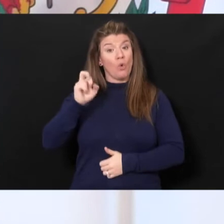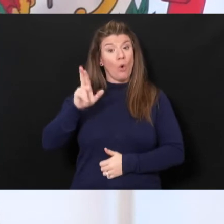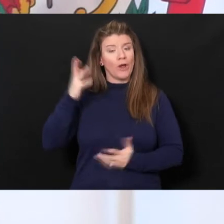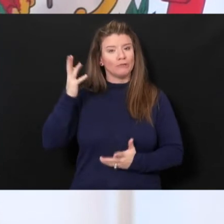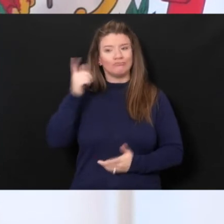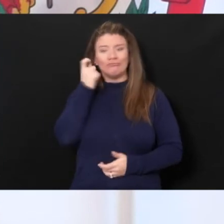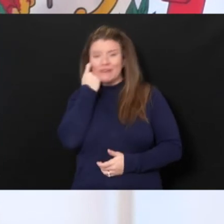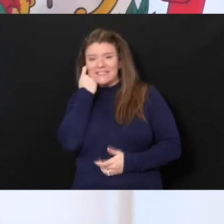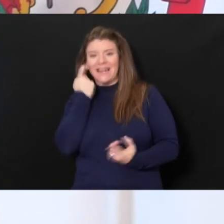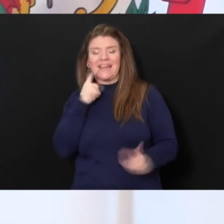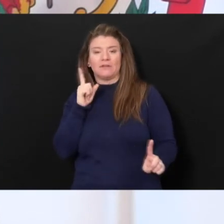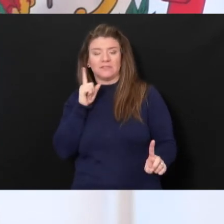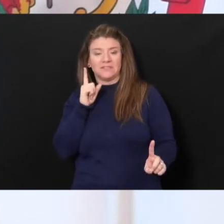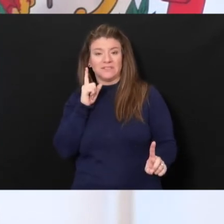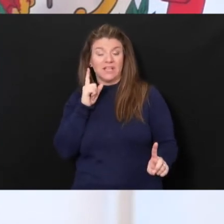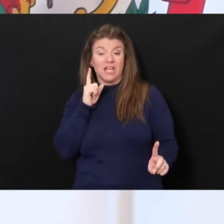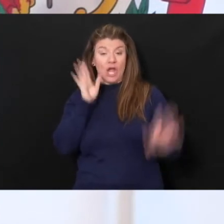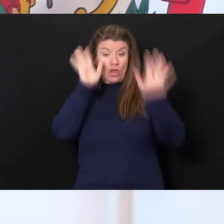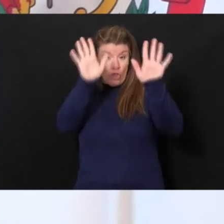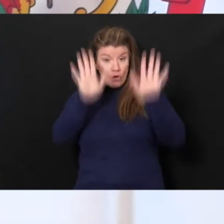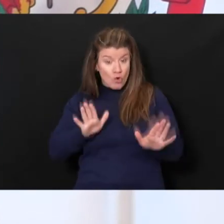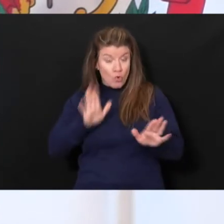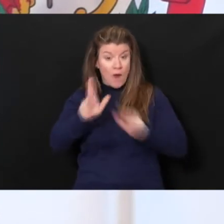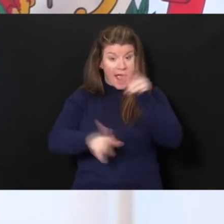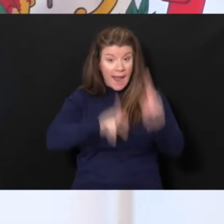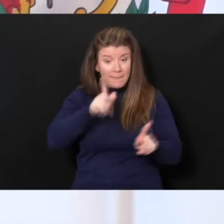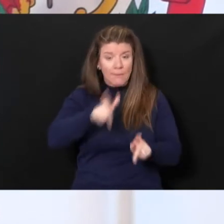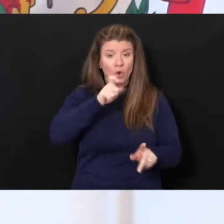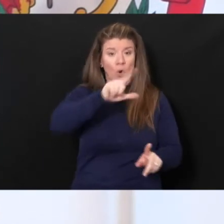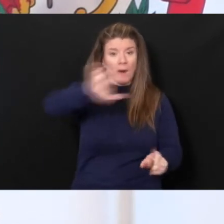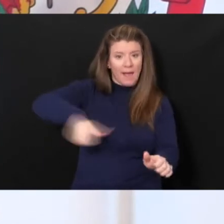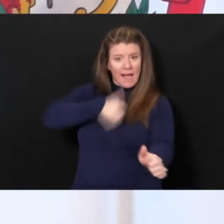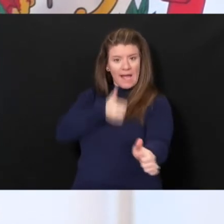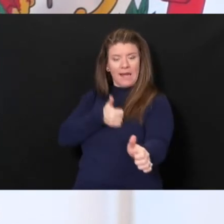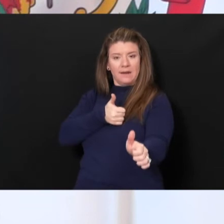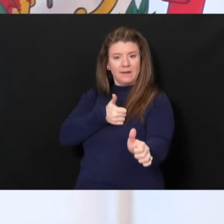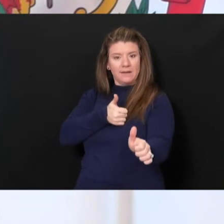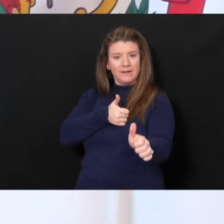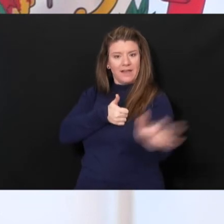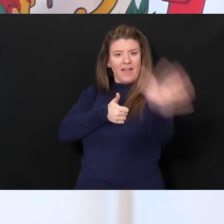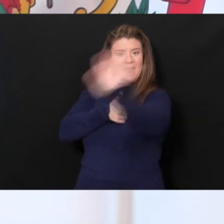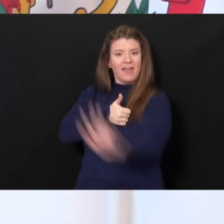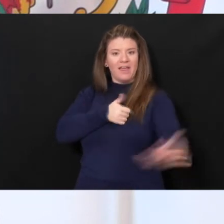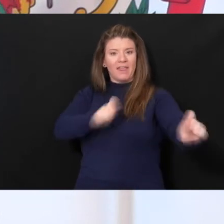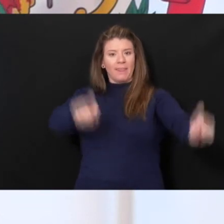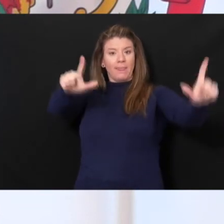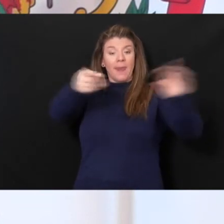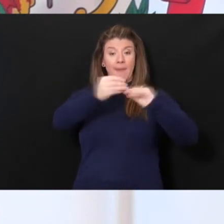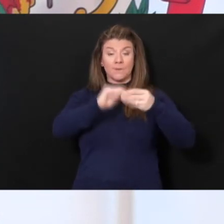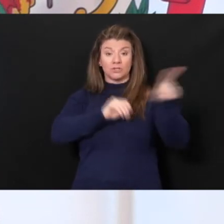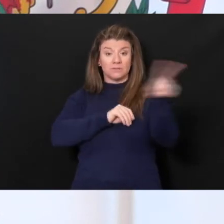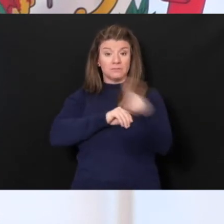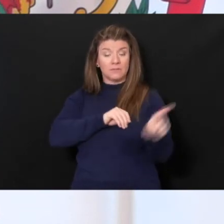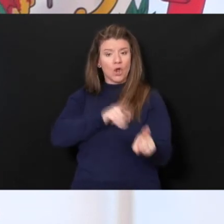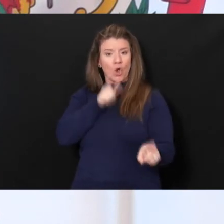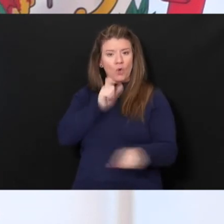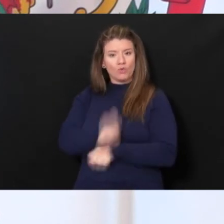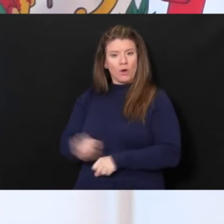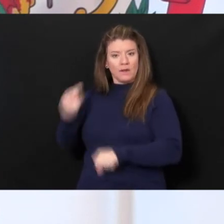ago. The great people that are behind these numbers oftentimes,